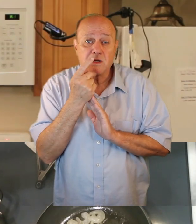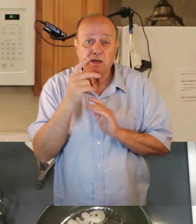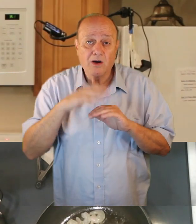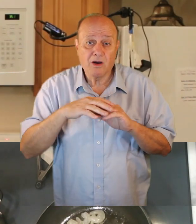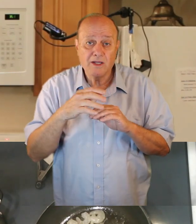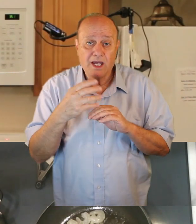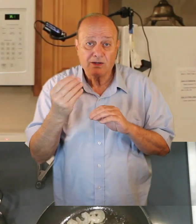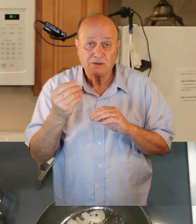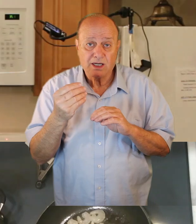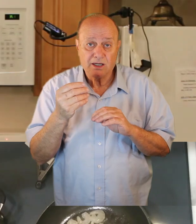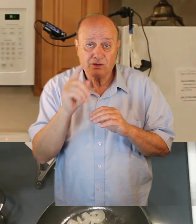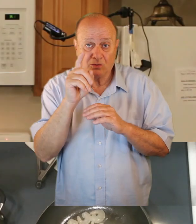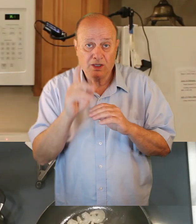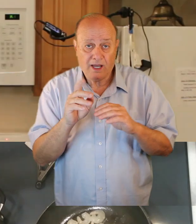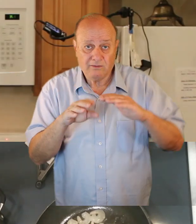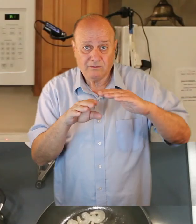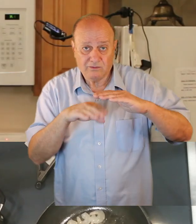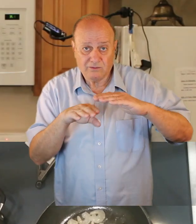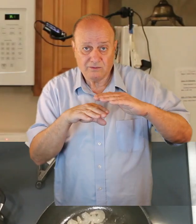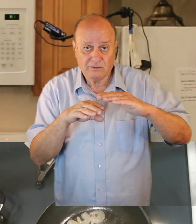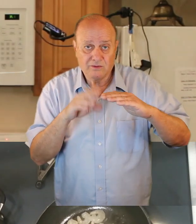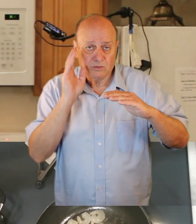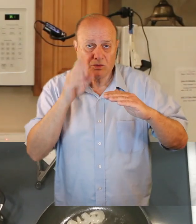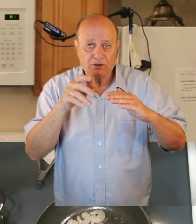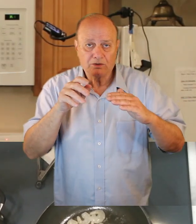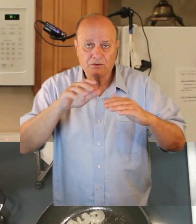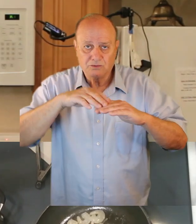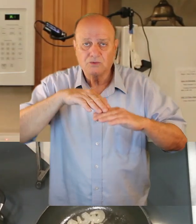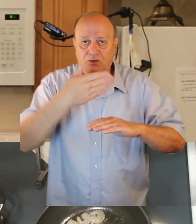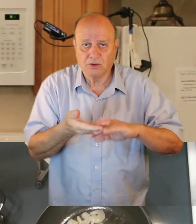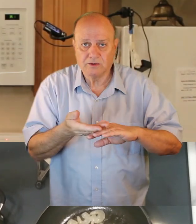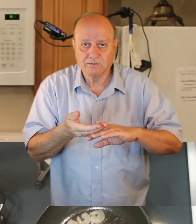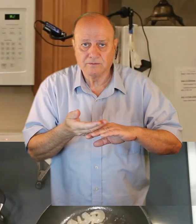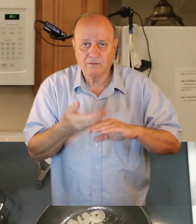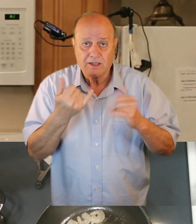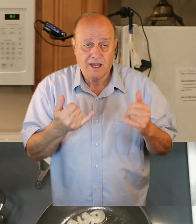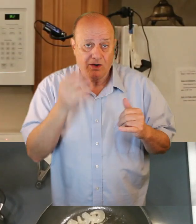our Thai spice. I'm going to add some egg to our noodle as well now.